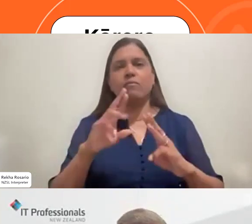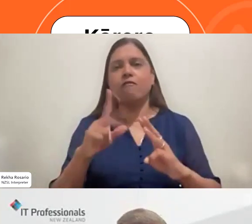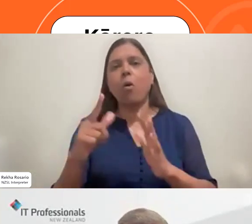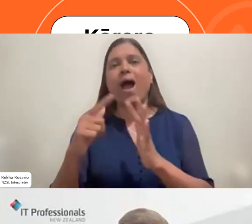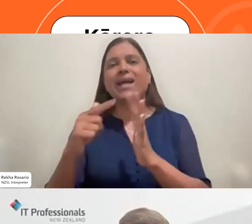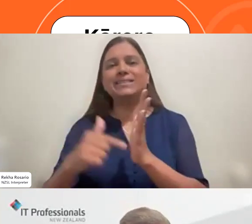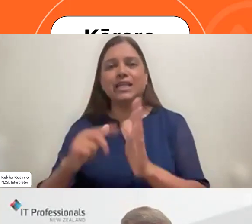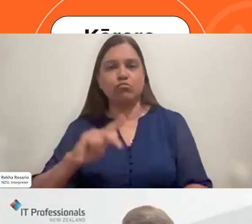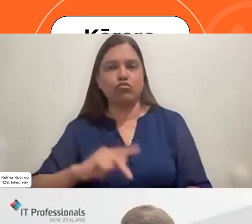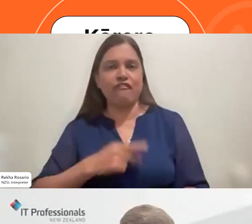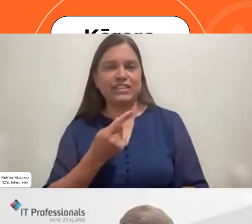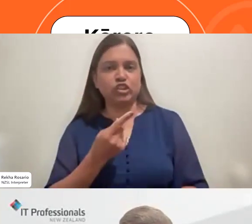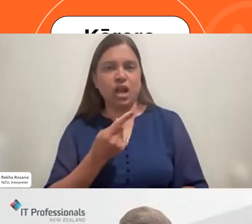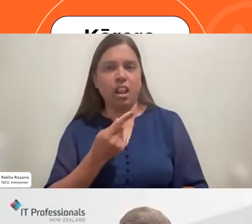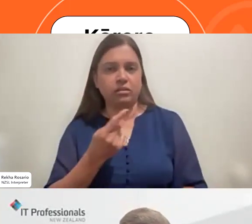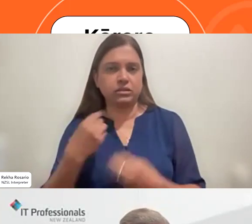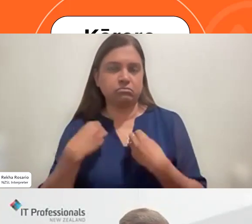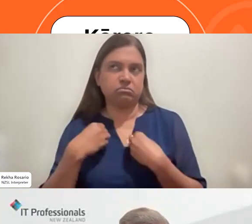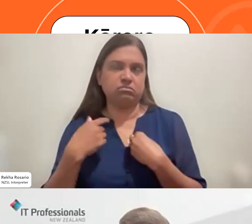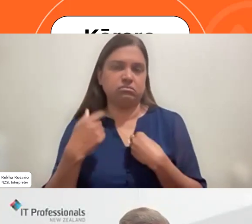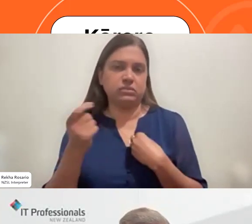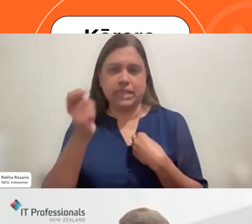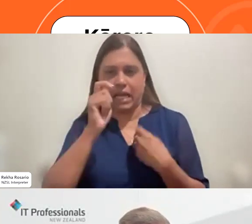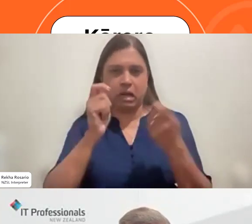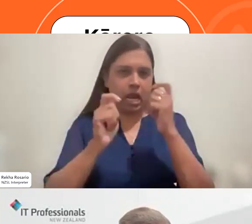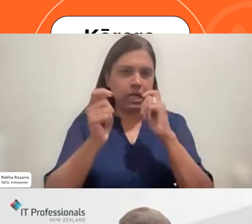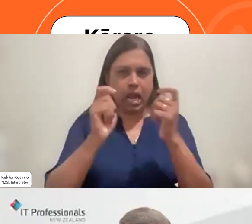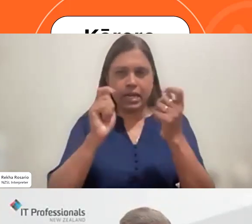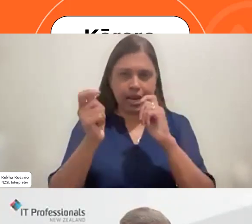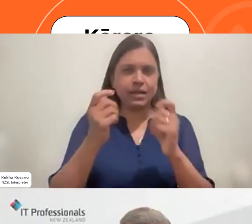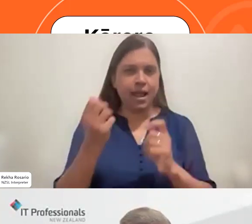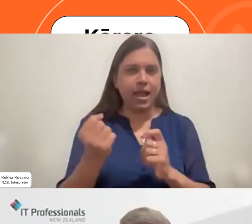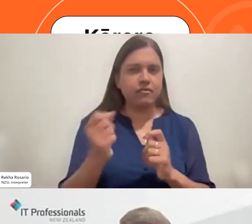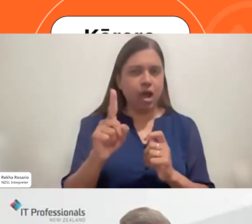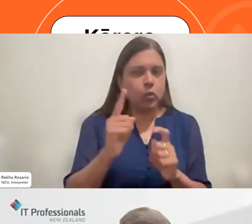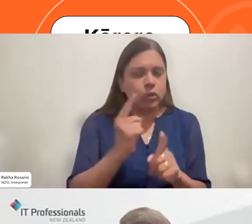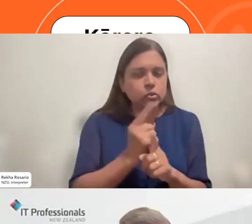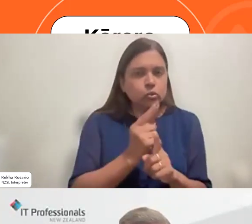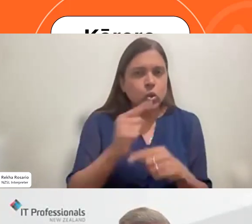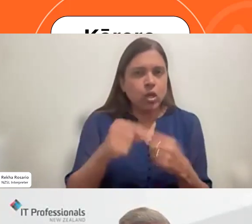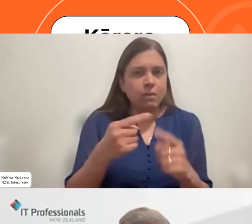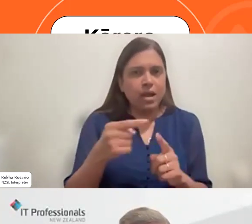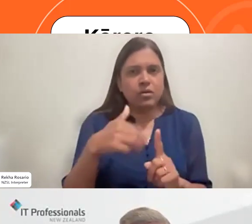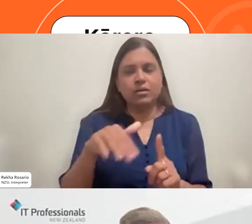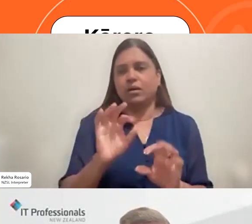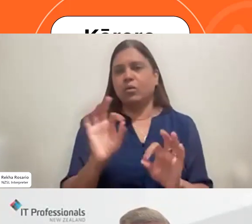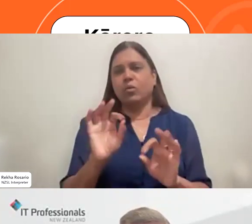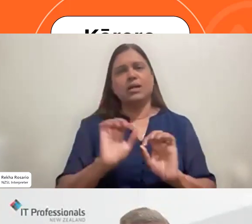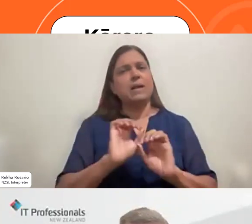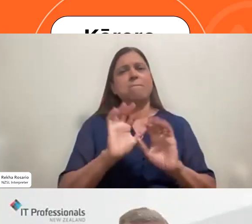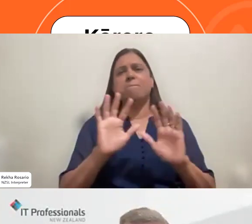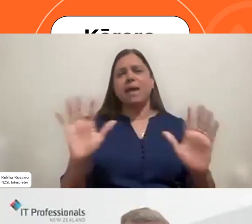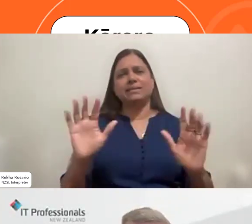the many hats that I wear, and I'll talk about those in a second. But what an amazing event to be part